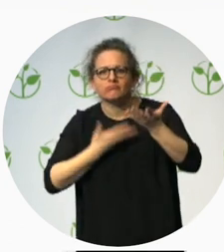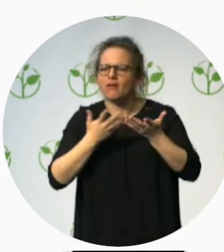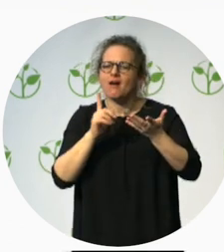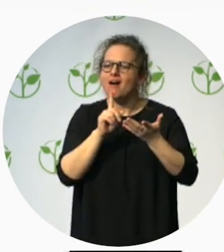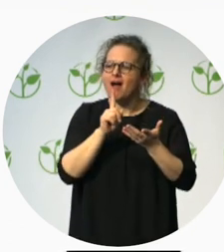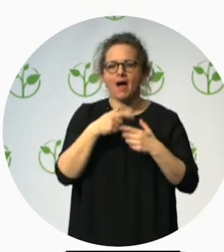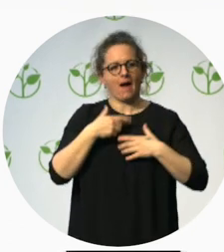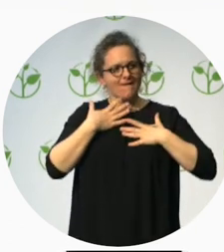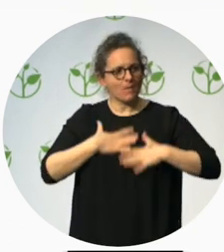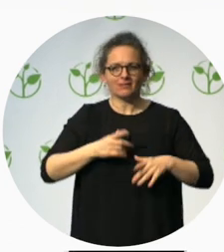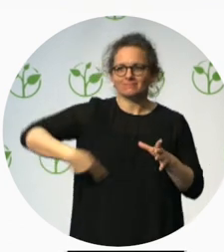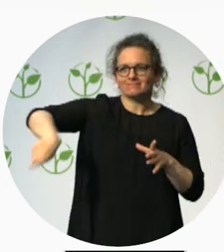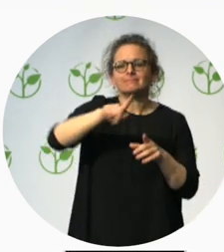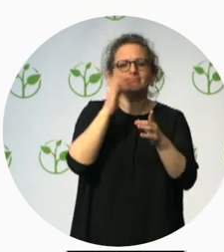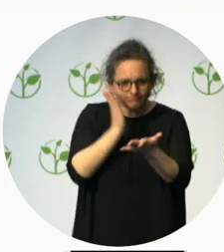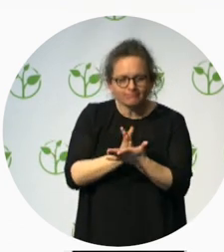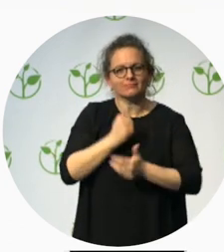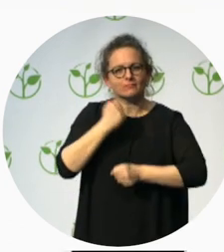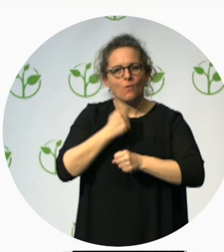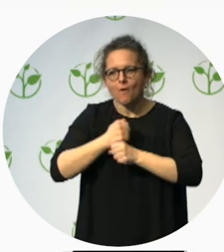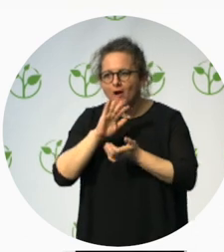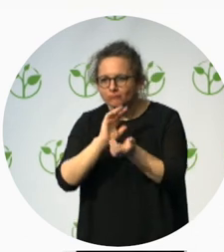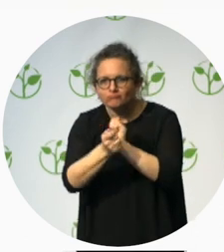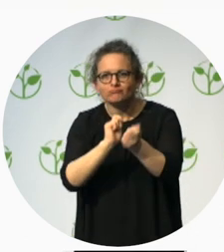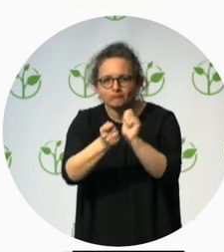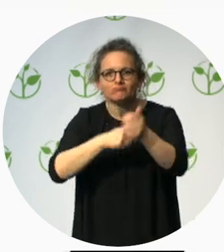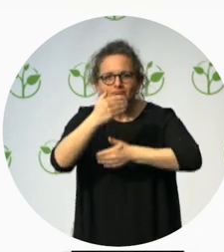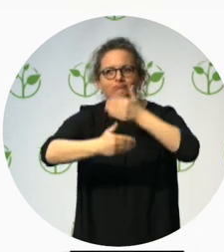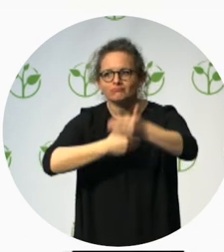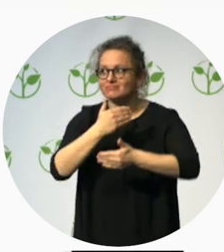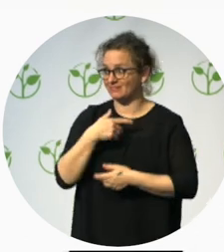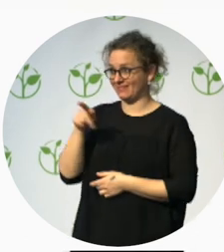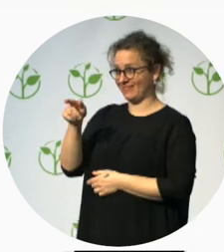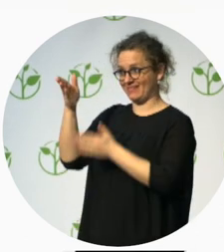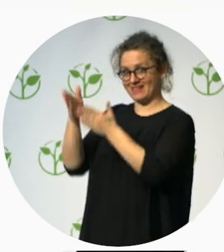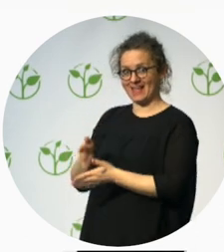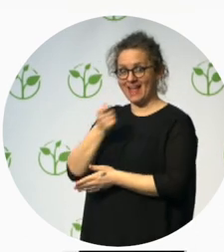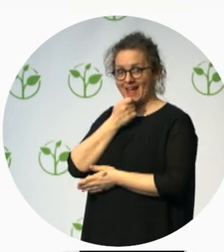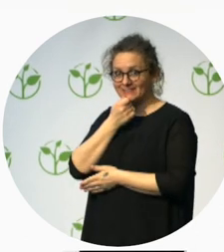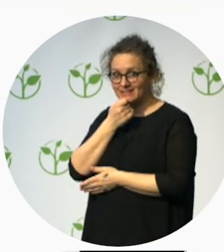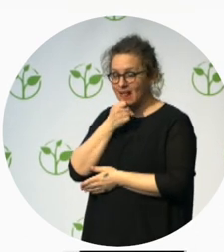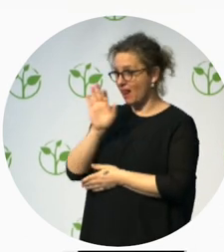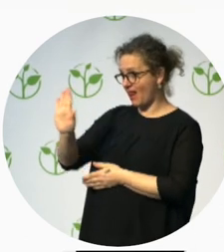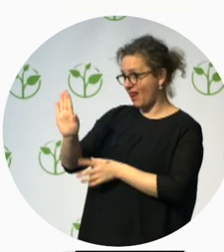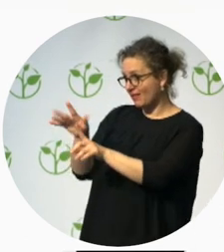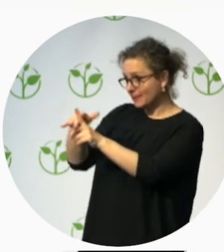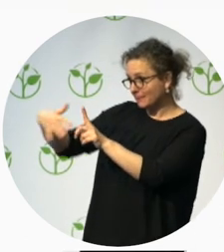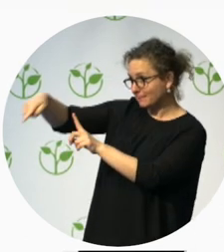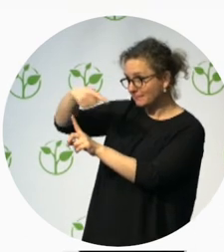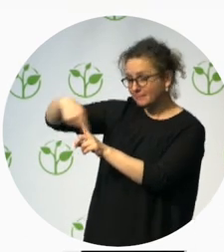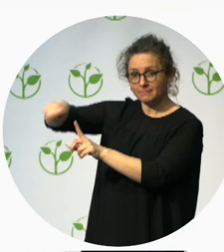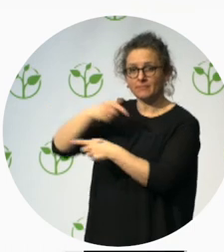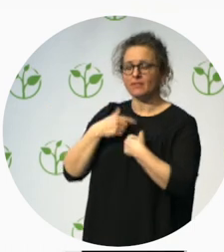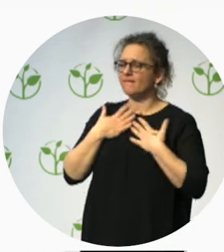Mr. Martin Aysel and his dynamic team for creating such a fantastic momentum for the fight against inequality